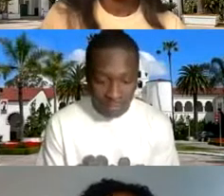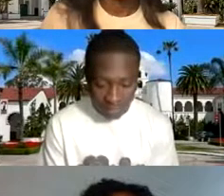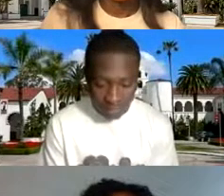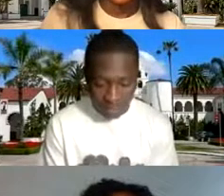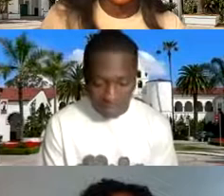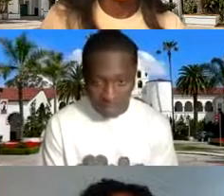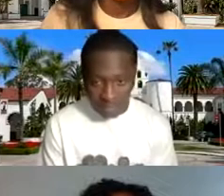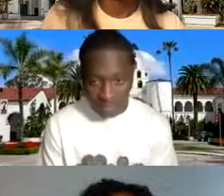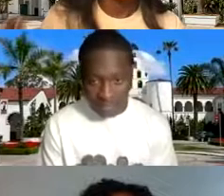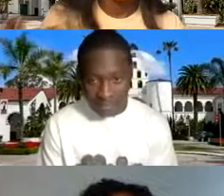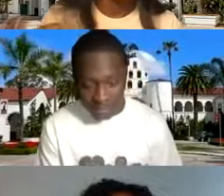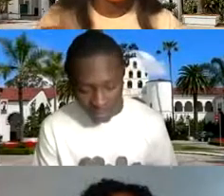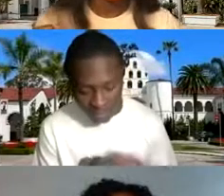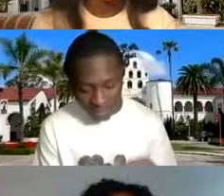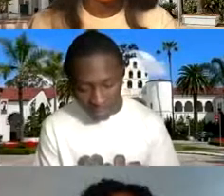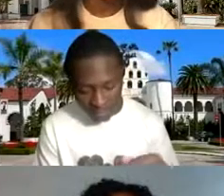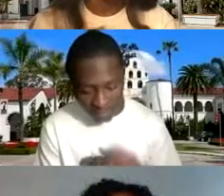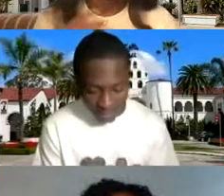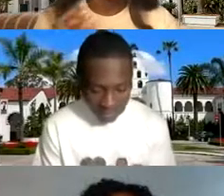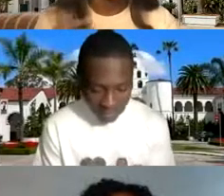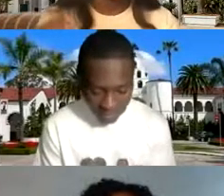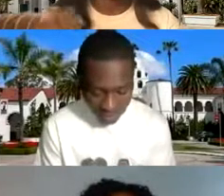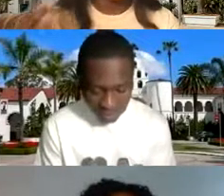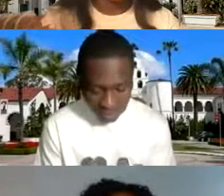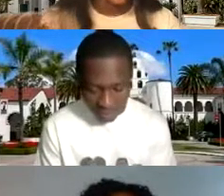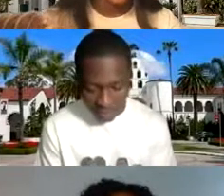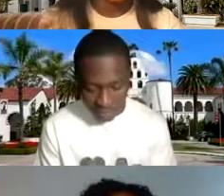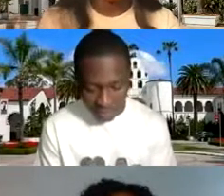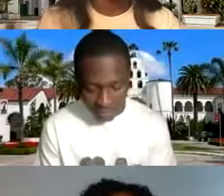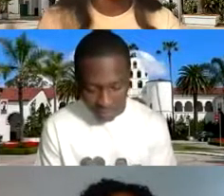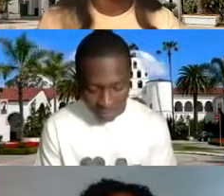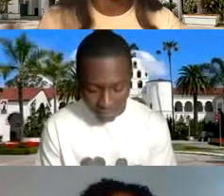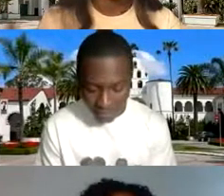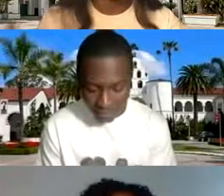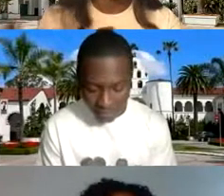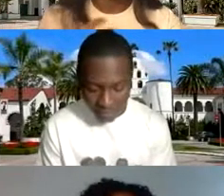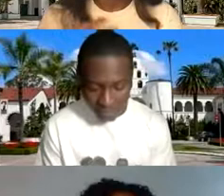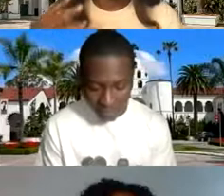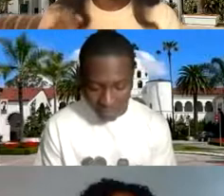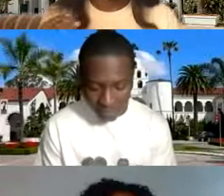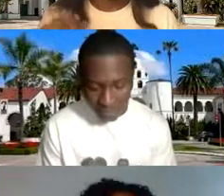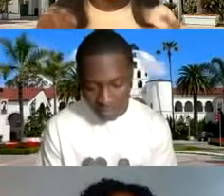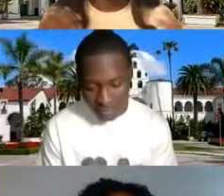Being in HGS really pushed me to, like, be involved on campus and, you know, be involved in the Black